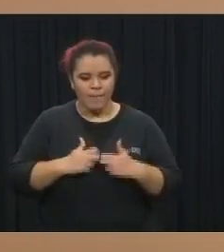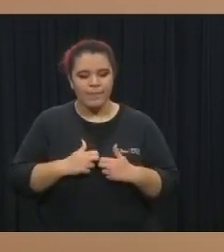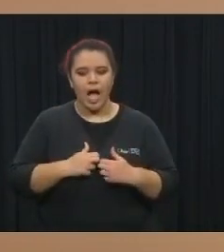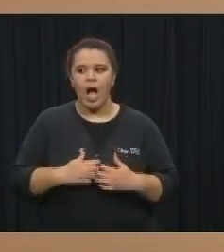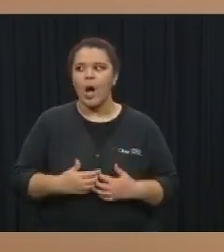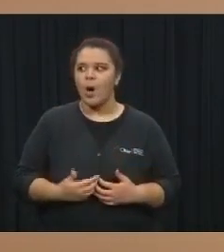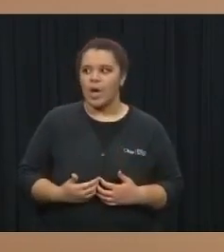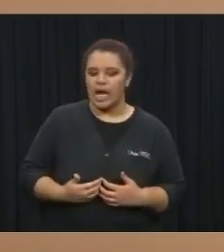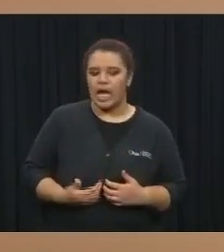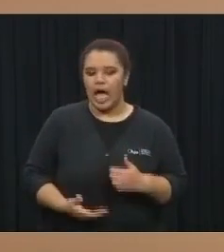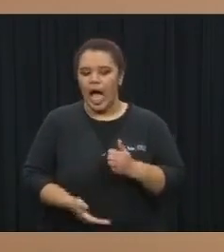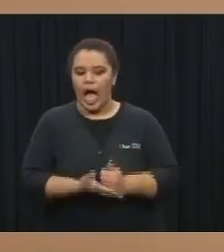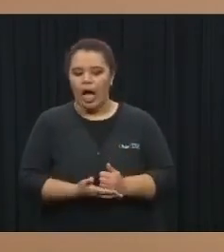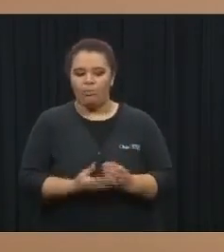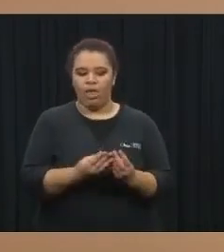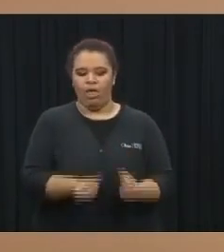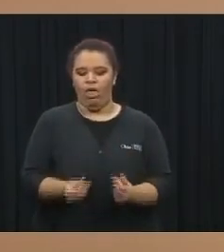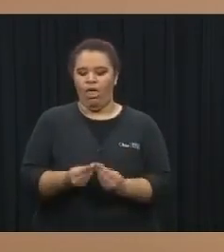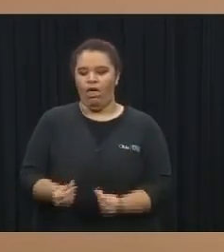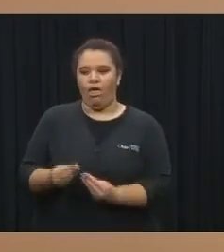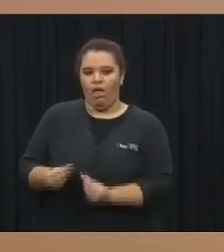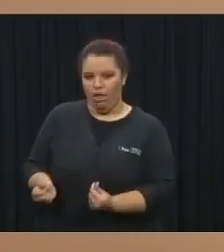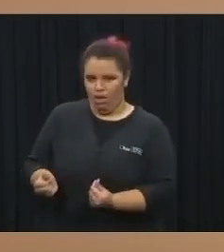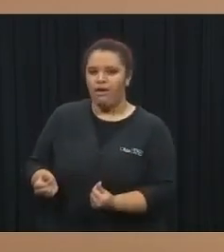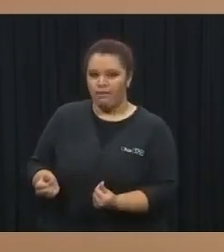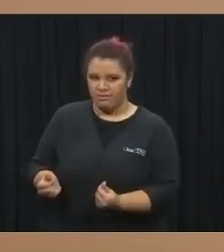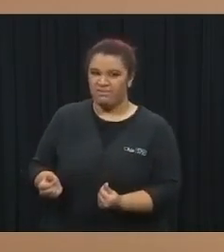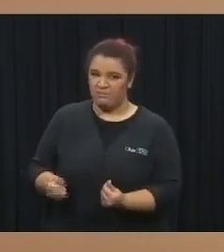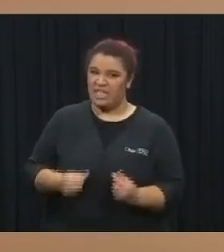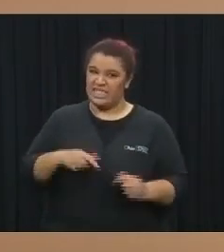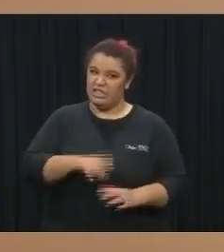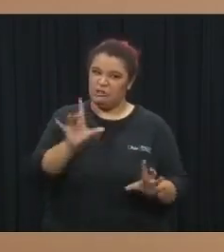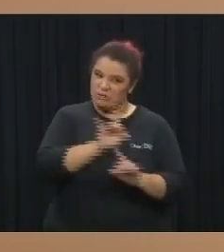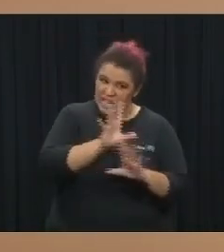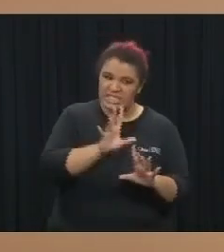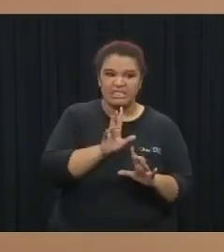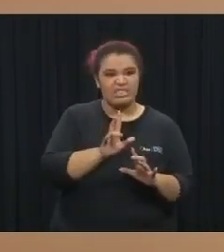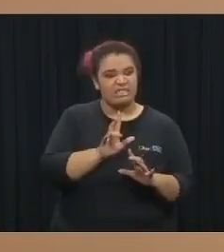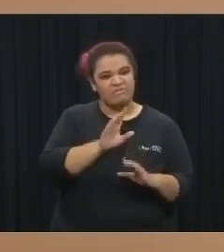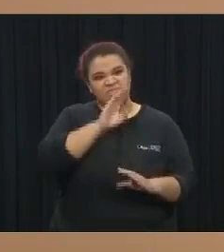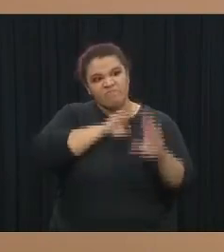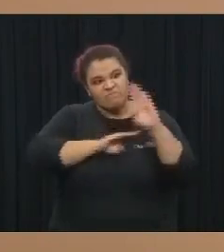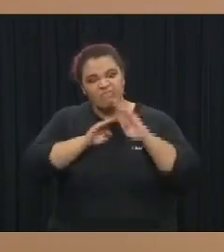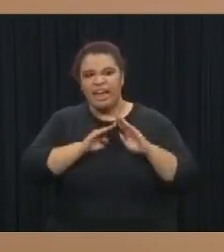in these very hard and challenging and fast-paced times of this crisis. Thank you.